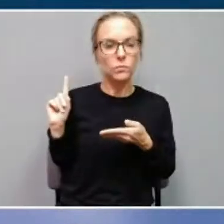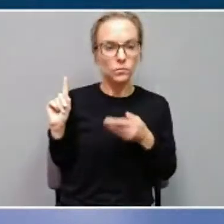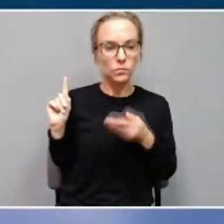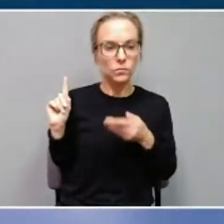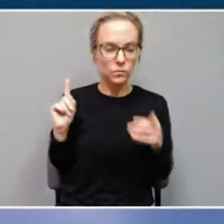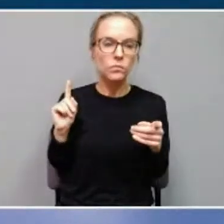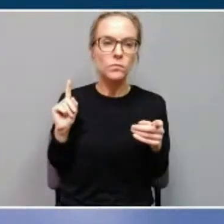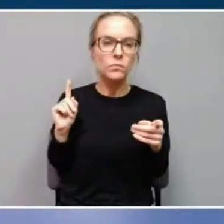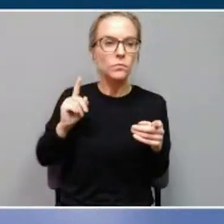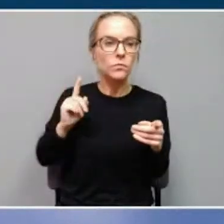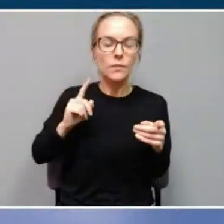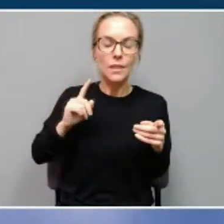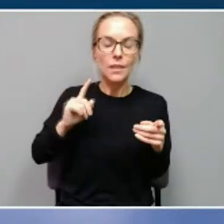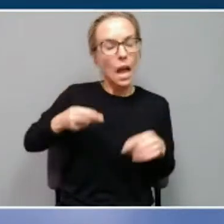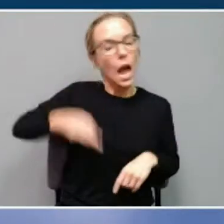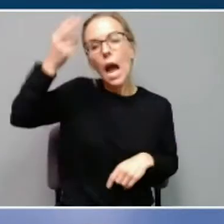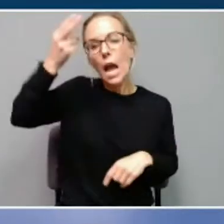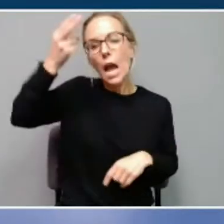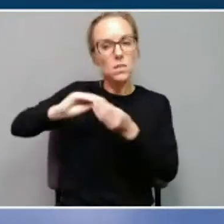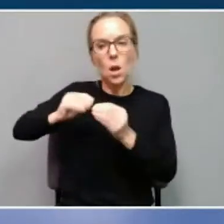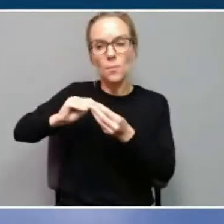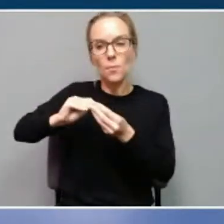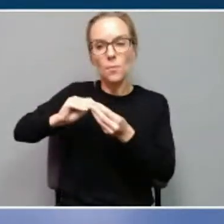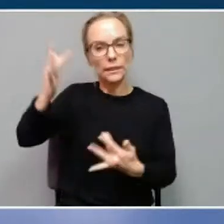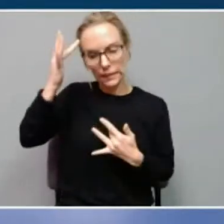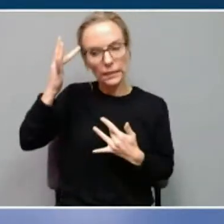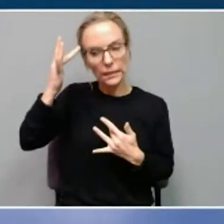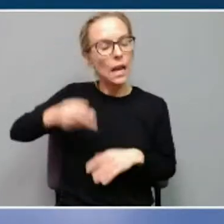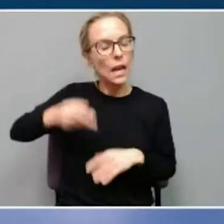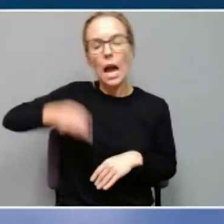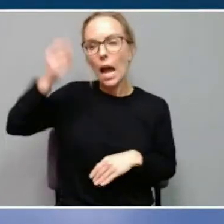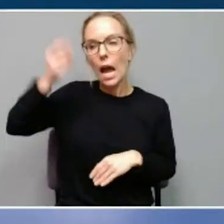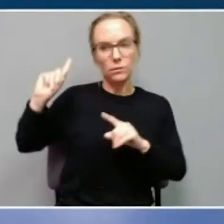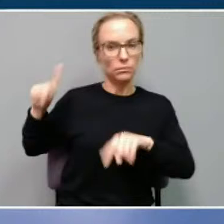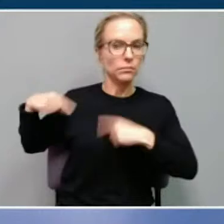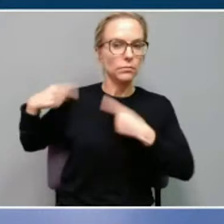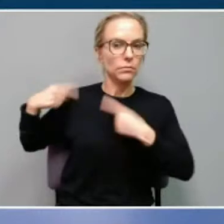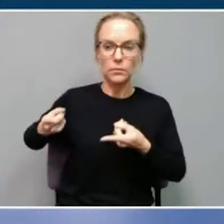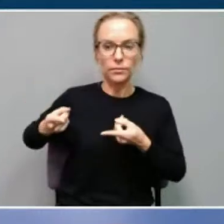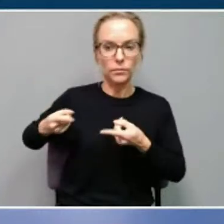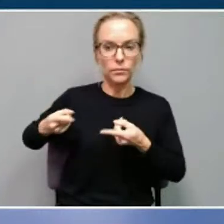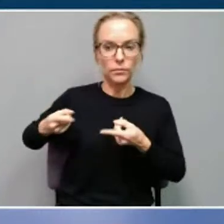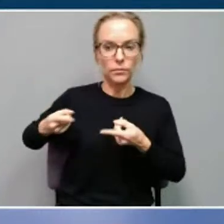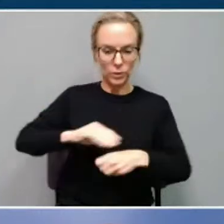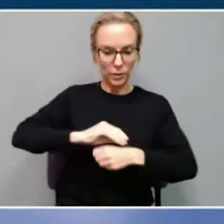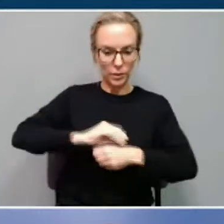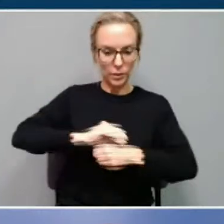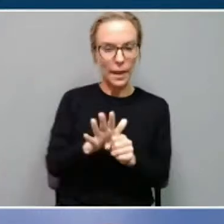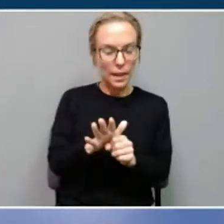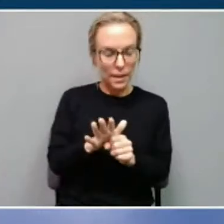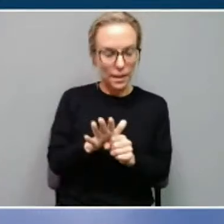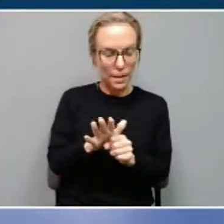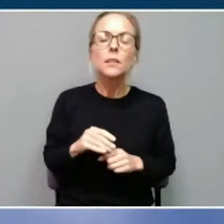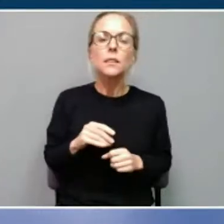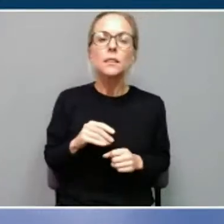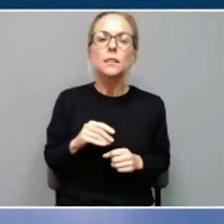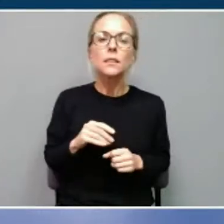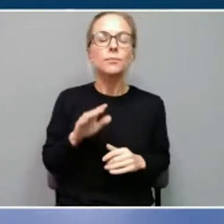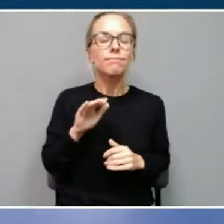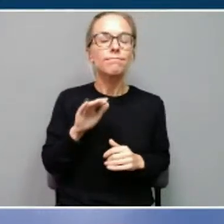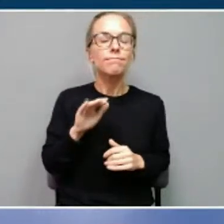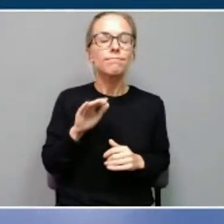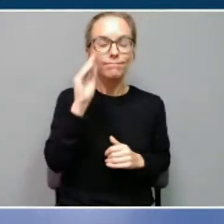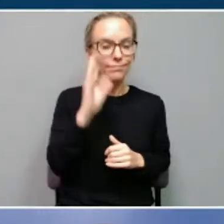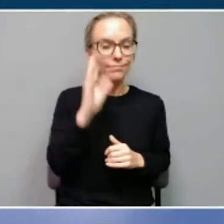highest week we've ever had in the course of this pandemic. And I say this each time. This isn't